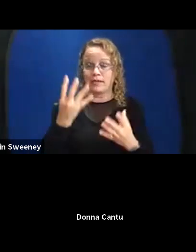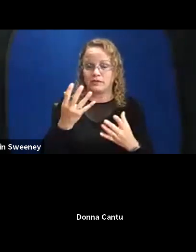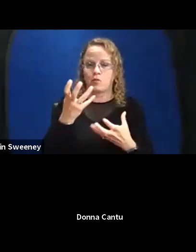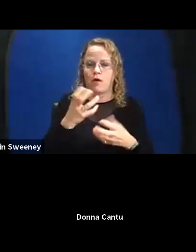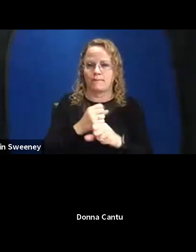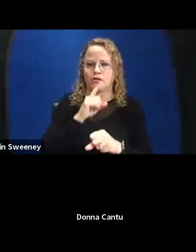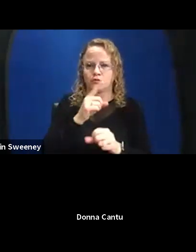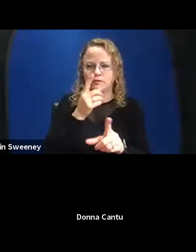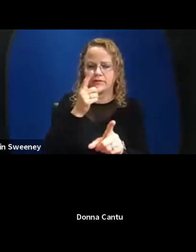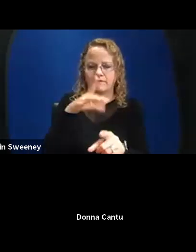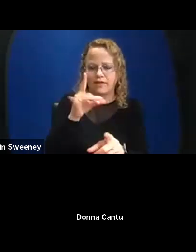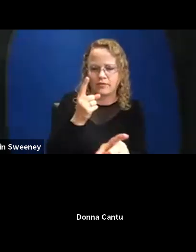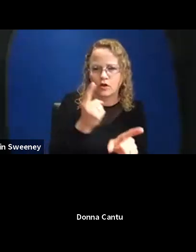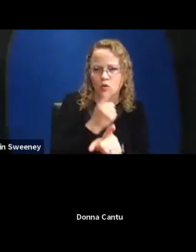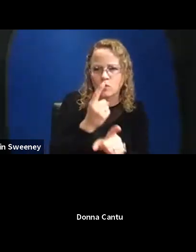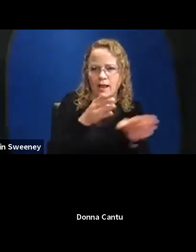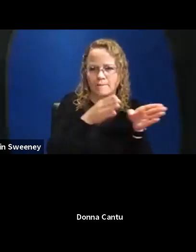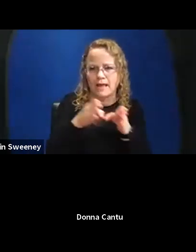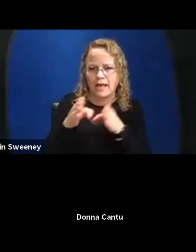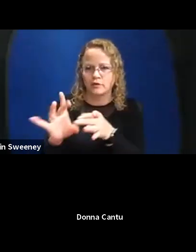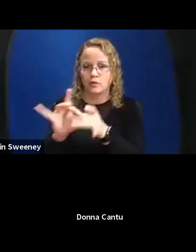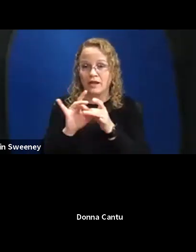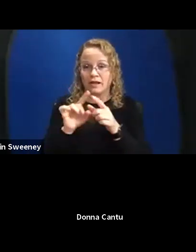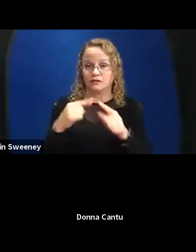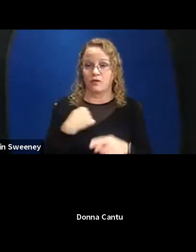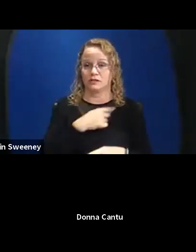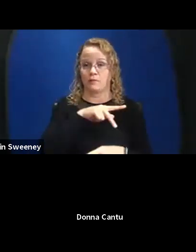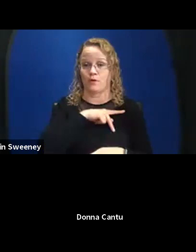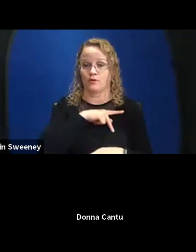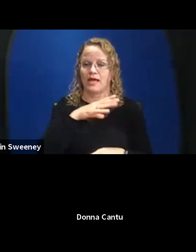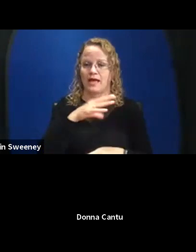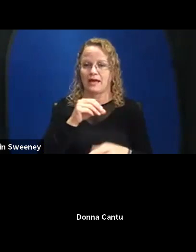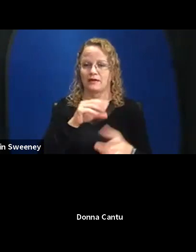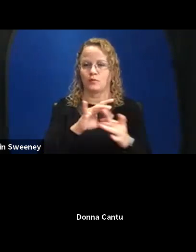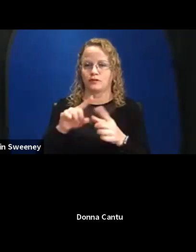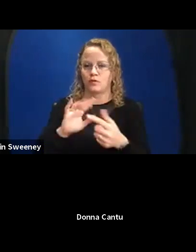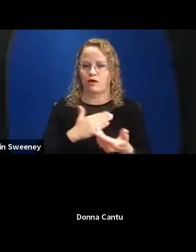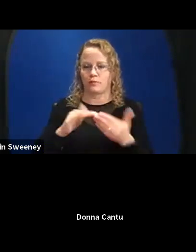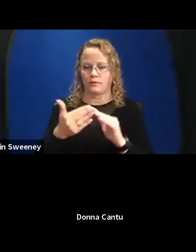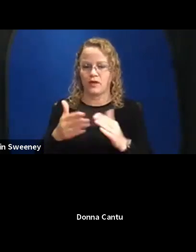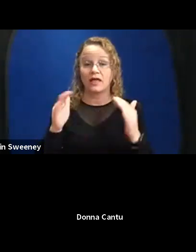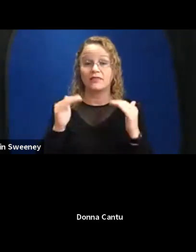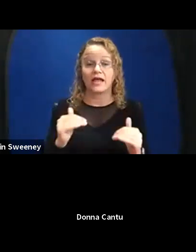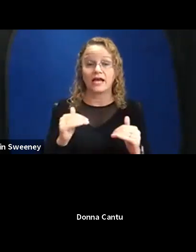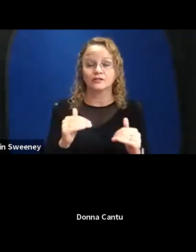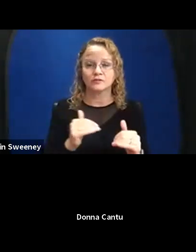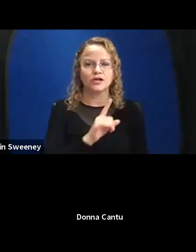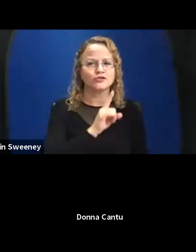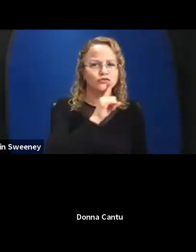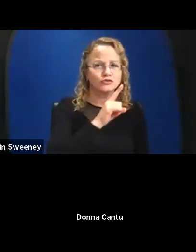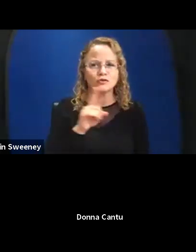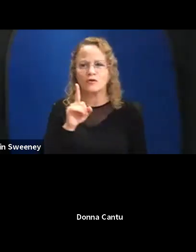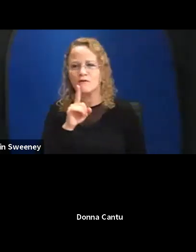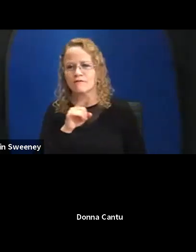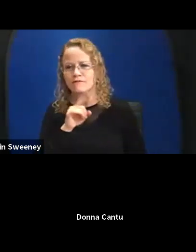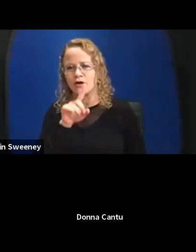finding the correct paths that, relate to us personally or to our community. Now, this next one is set up like a true or false question. So